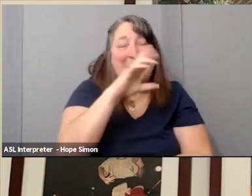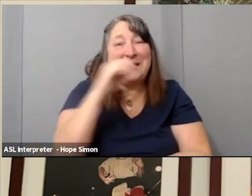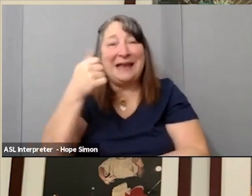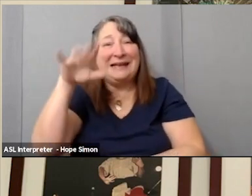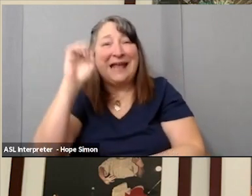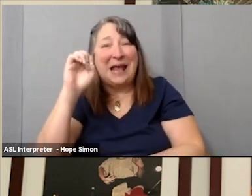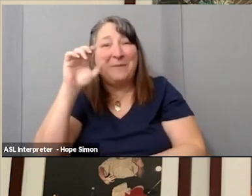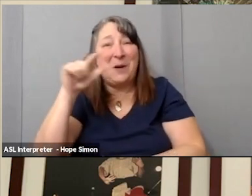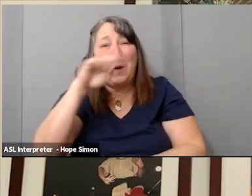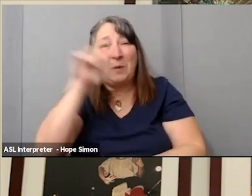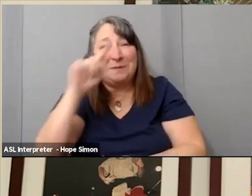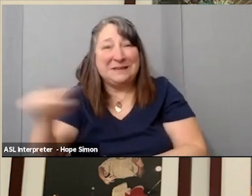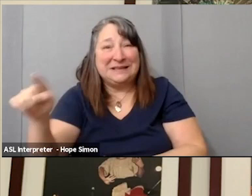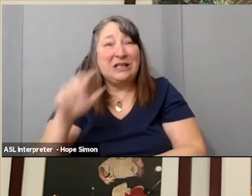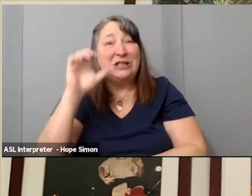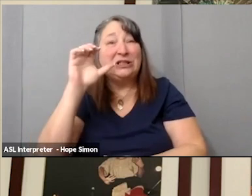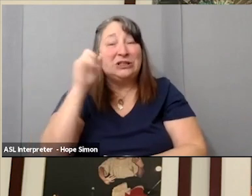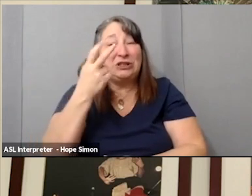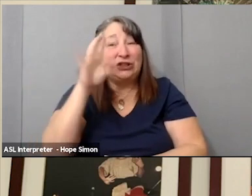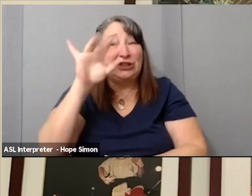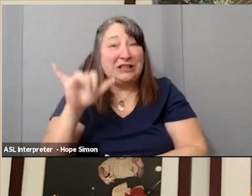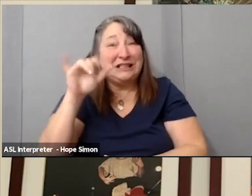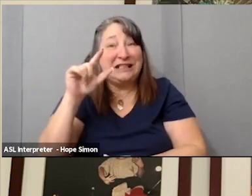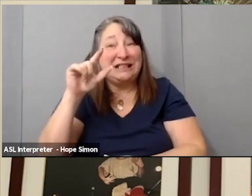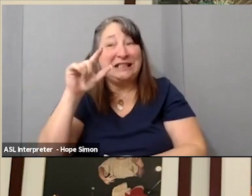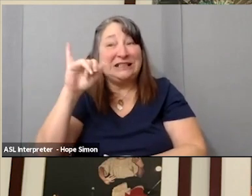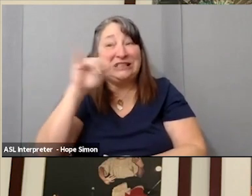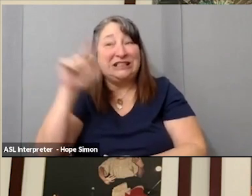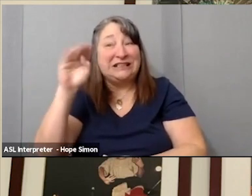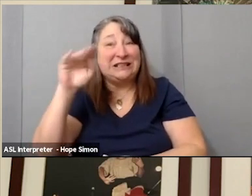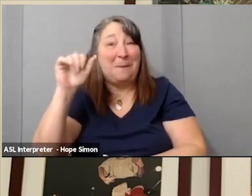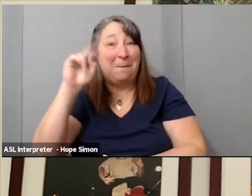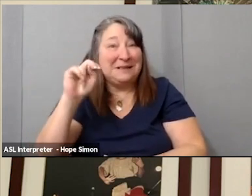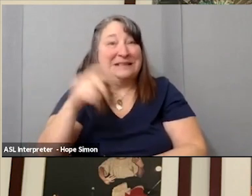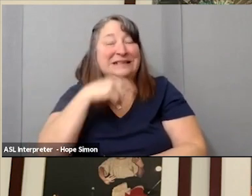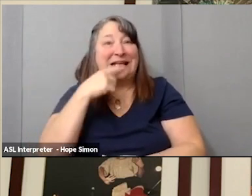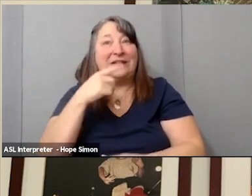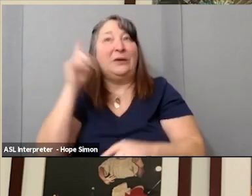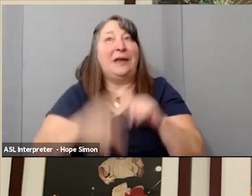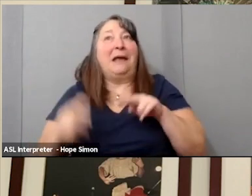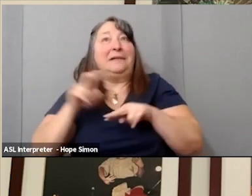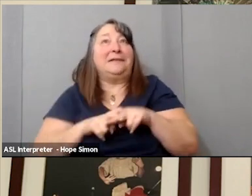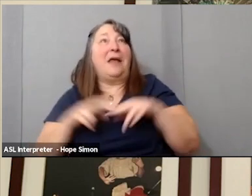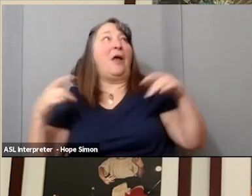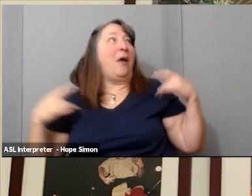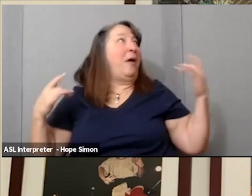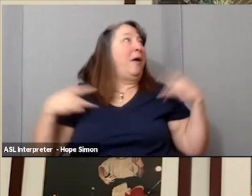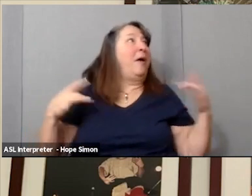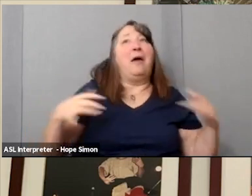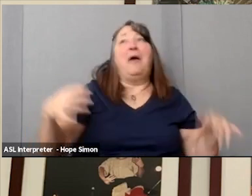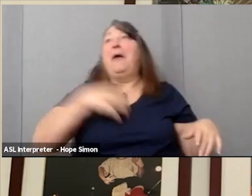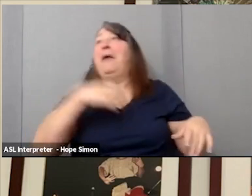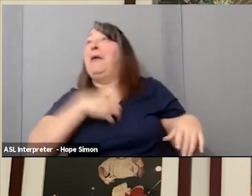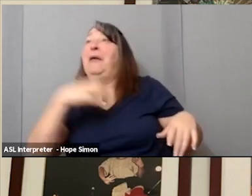Gomez. Shirley Chisholm said, "You don't make progress by standing on the sidelines, whimpering and complaining. You